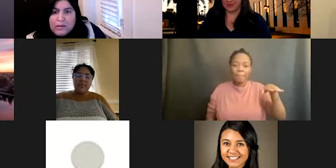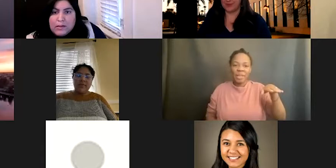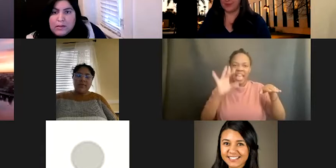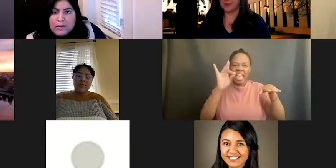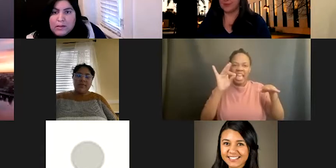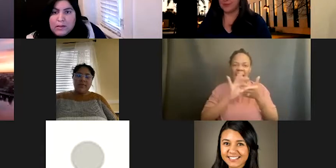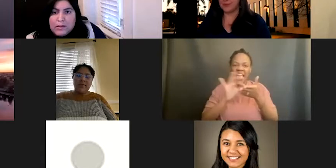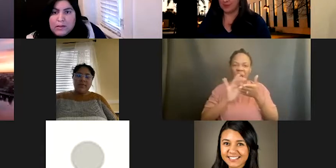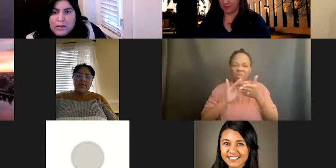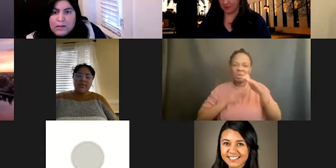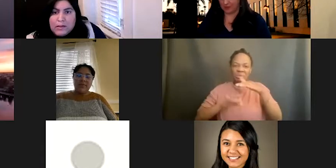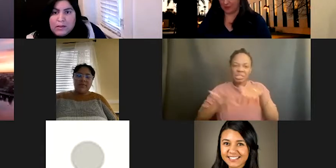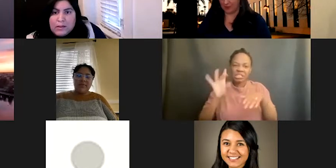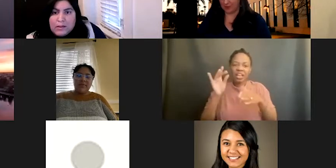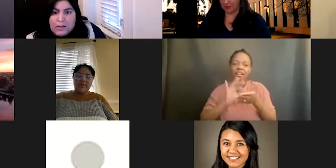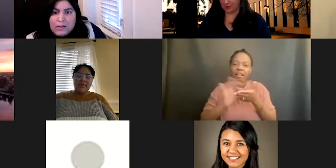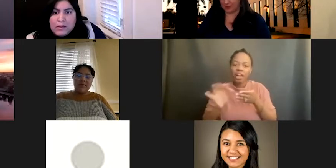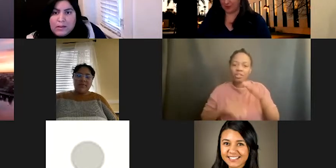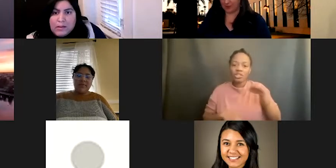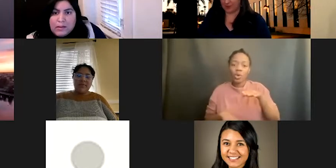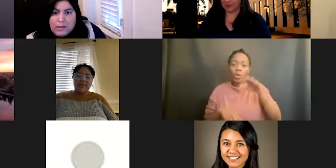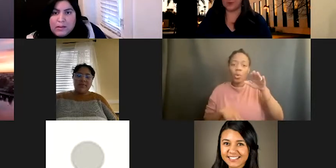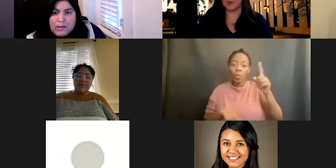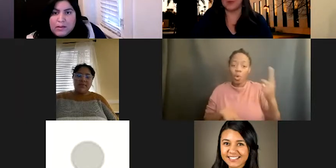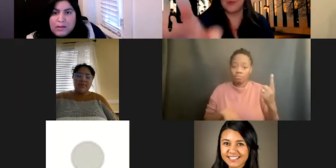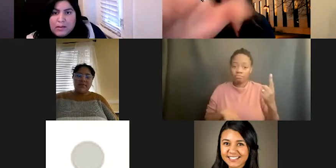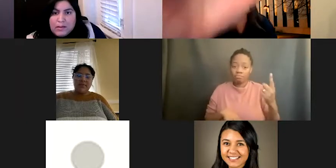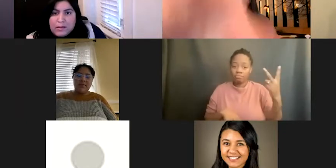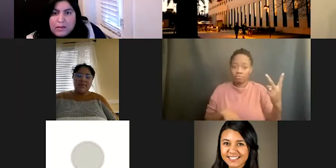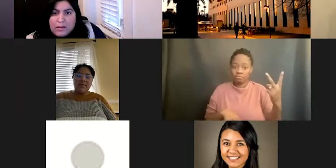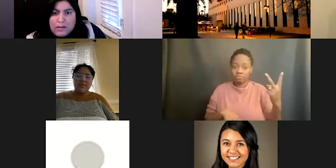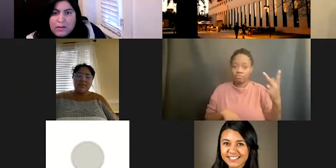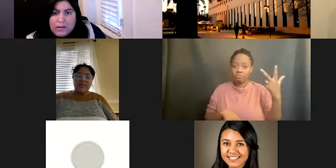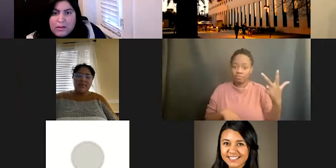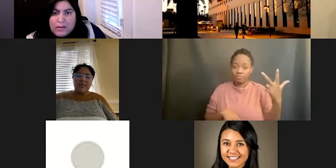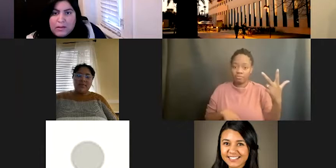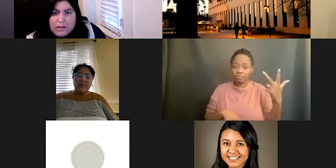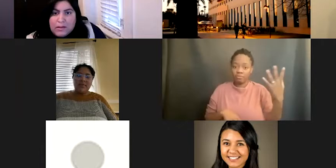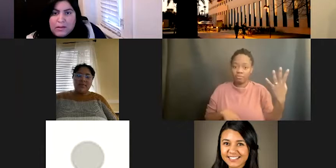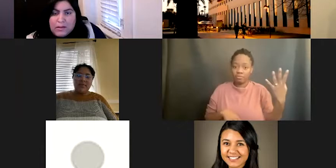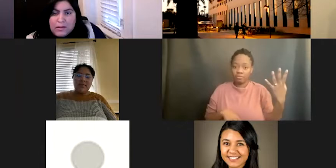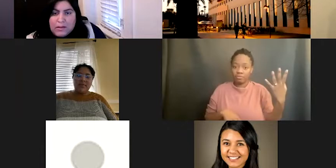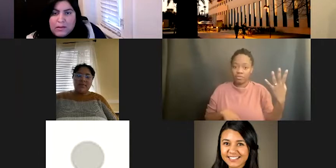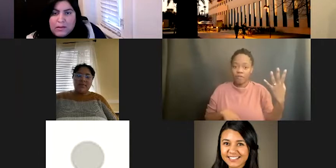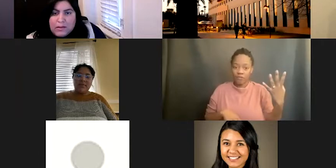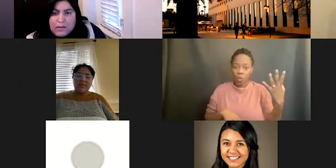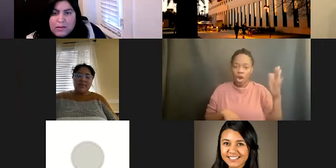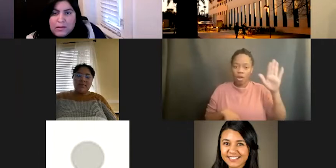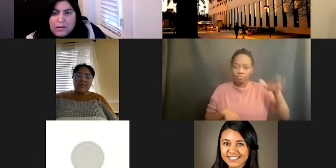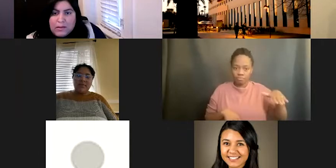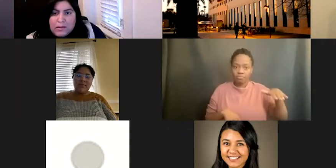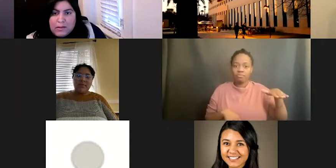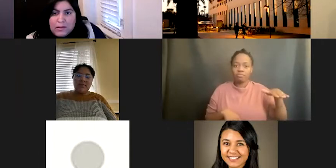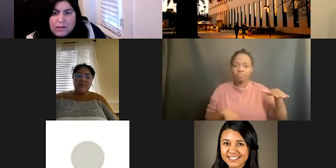basic. So we're gonna step 1, 2, 3, tap on 4, and now we're